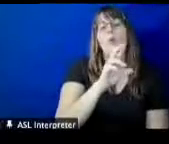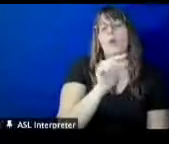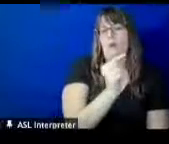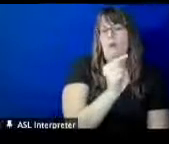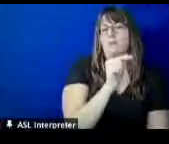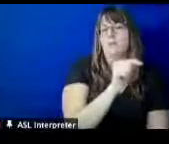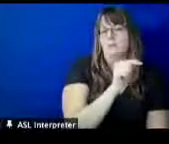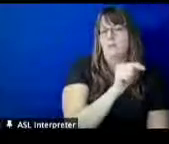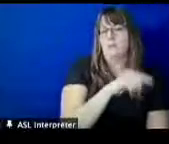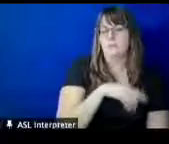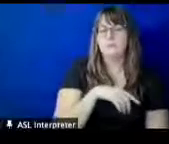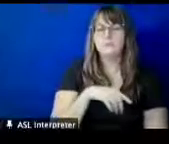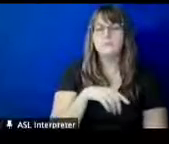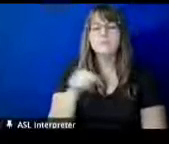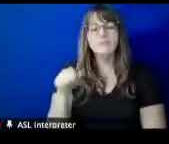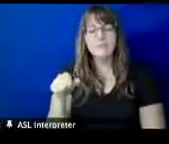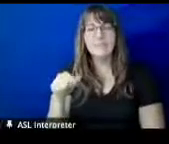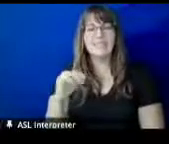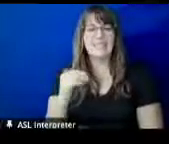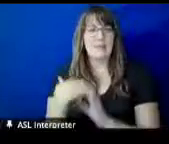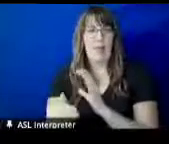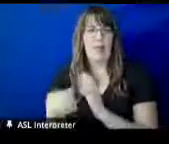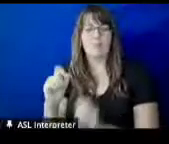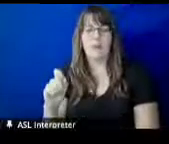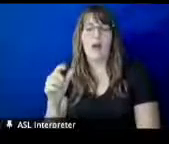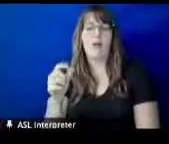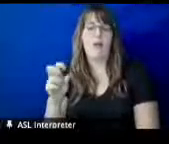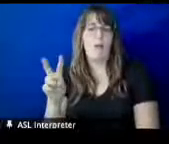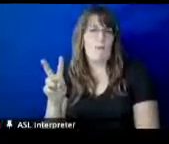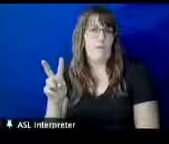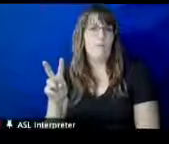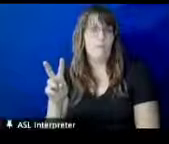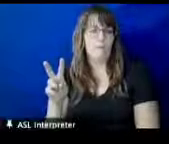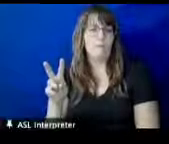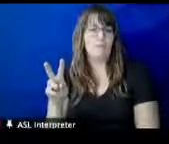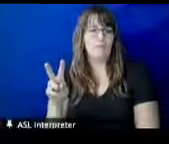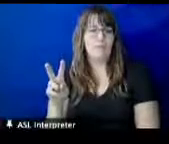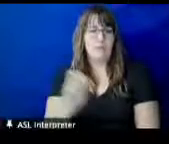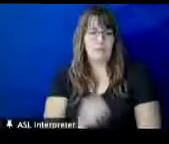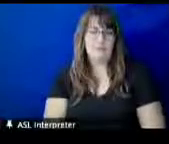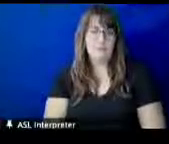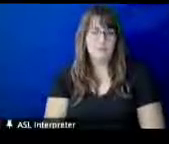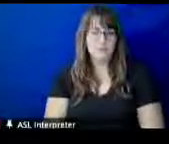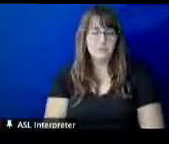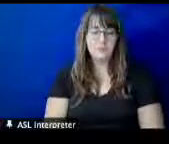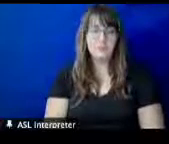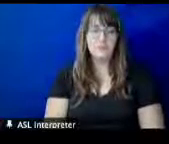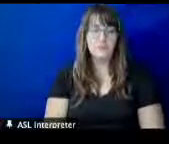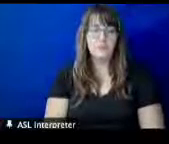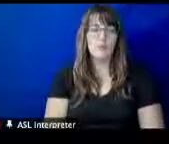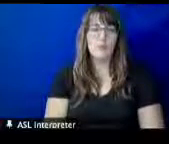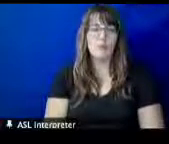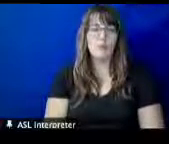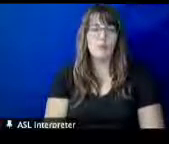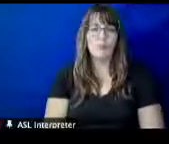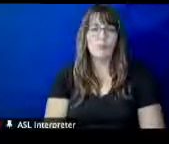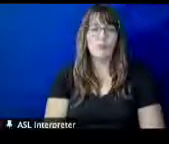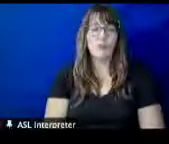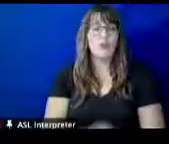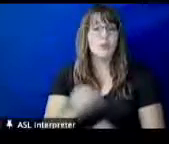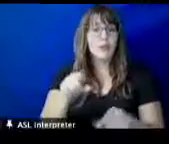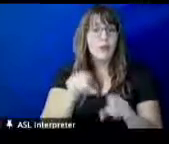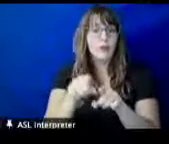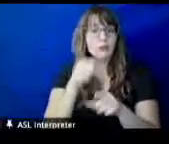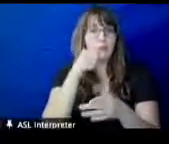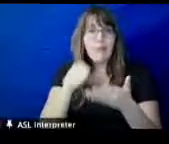the our website and the community tool is .org. Or by mail to